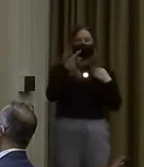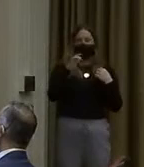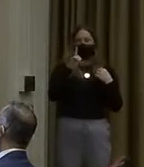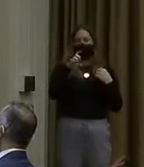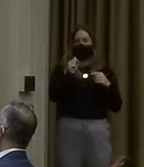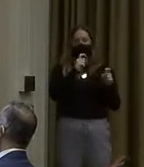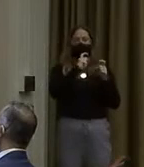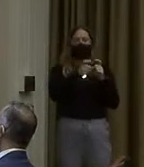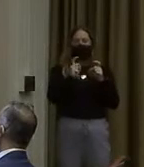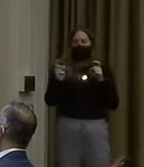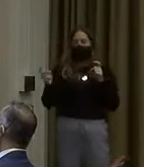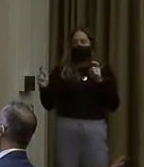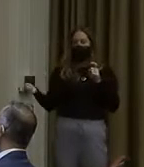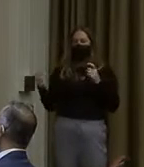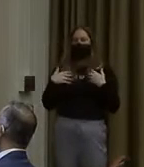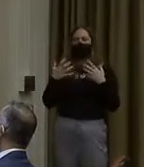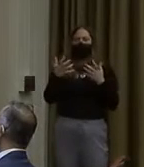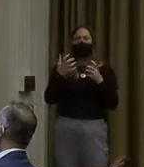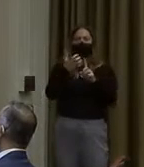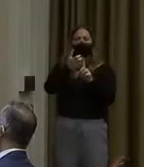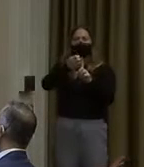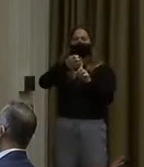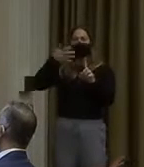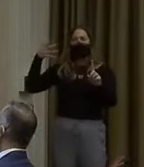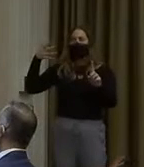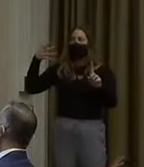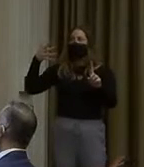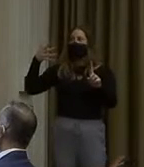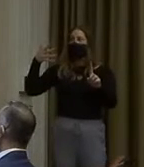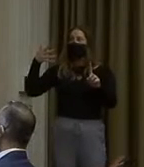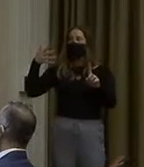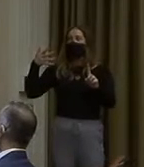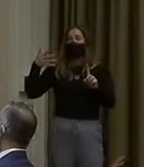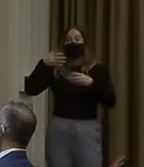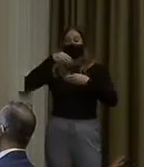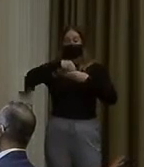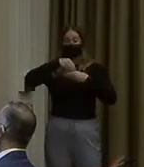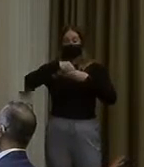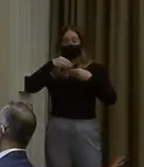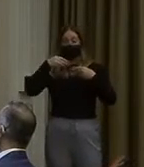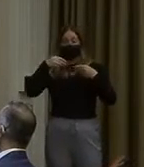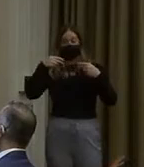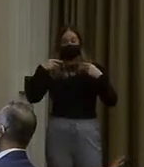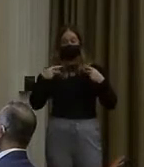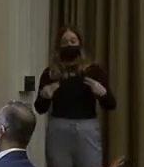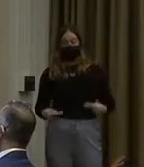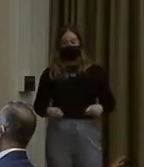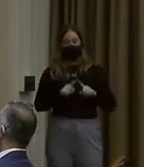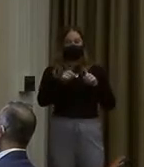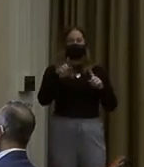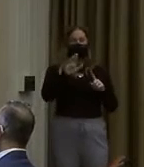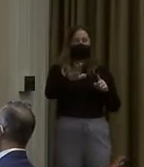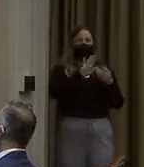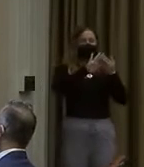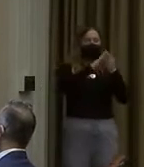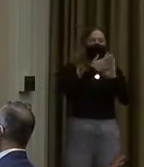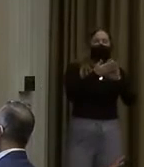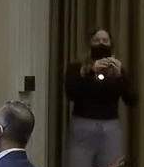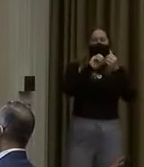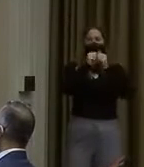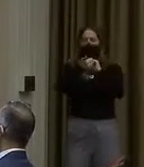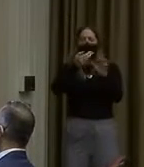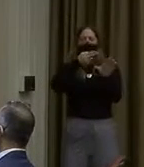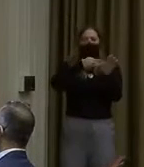look at it more to expand not just, what's in the person, but the communities they're in, the ways that they want to participate,